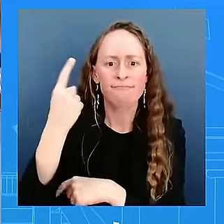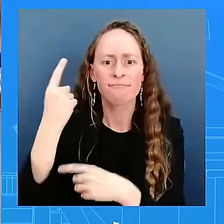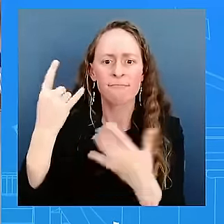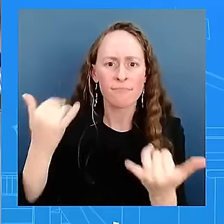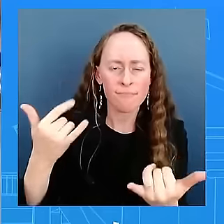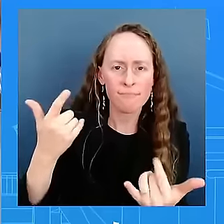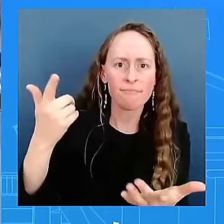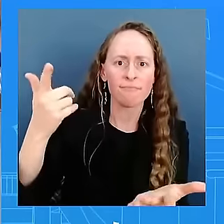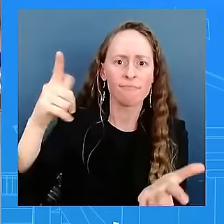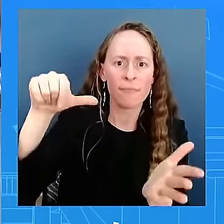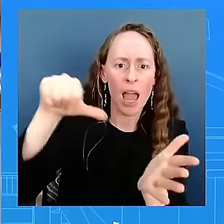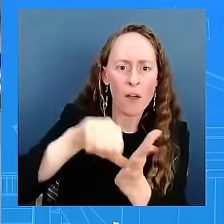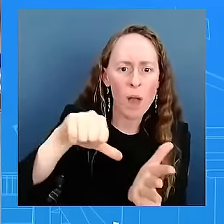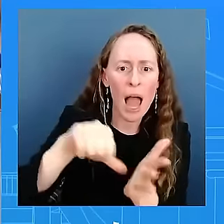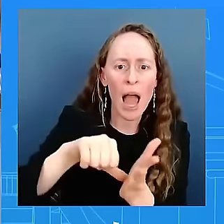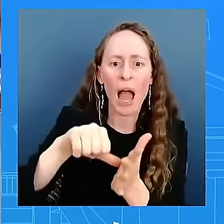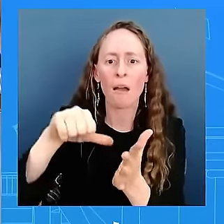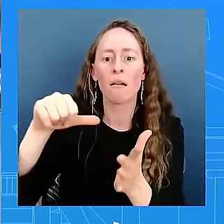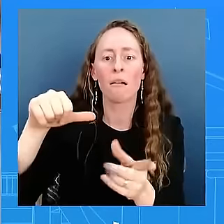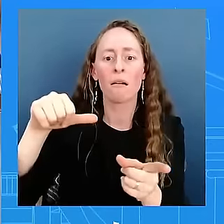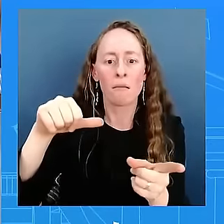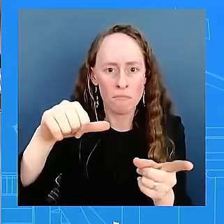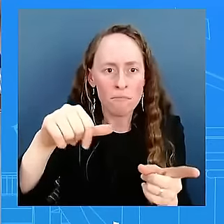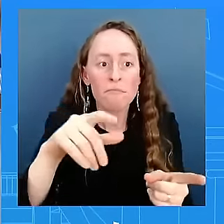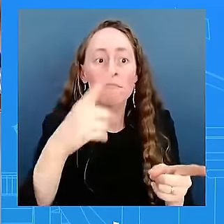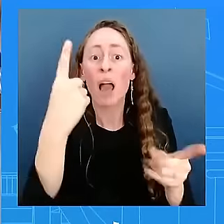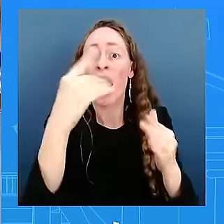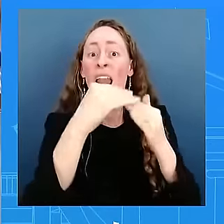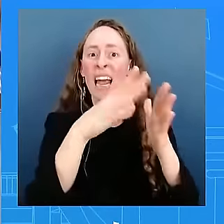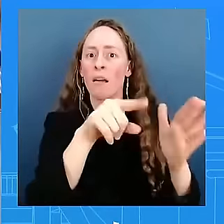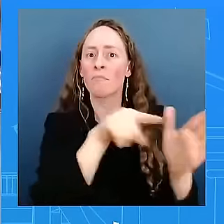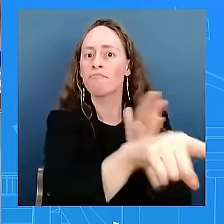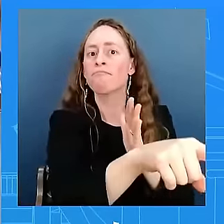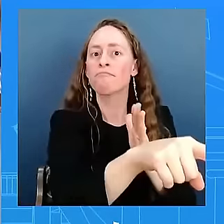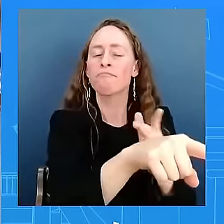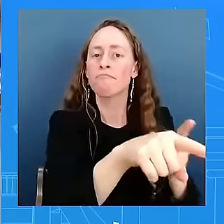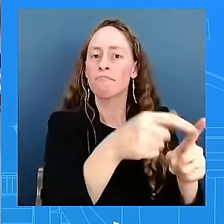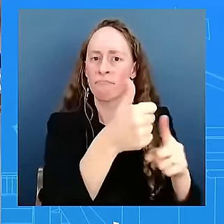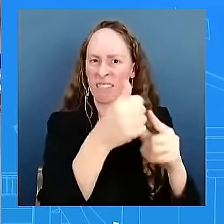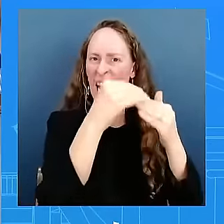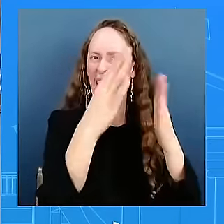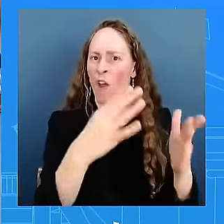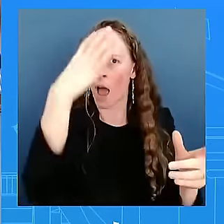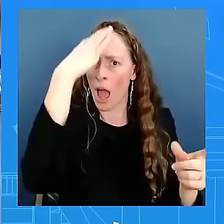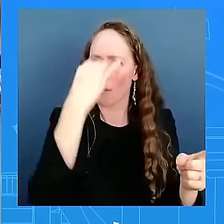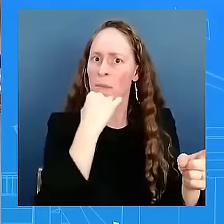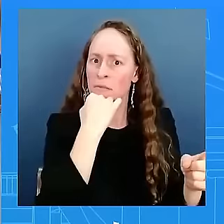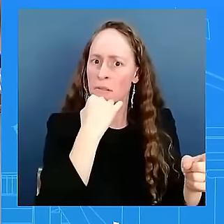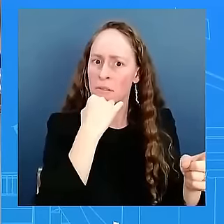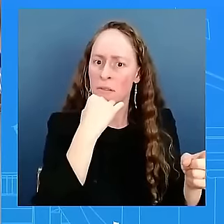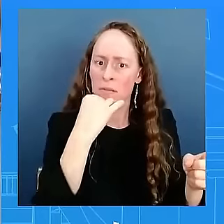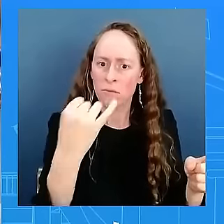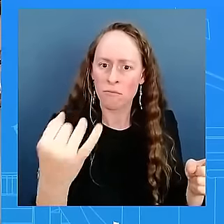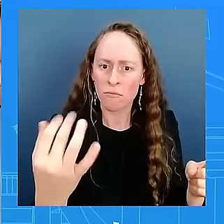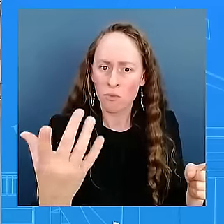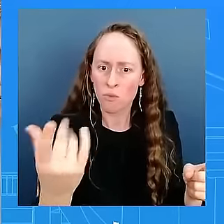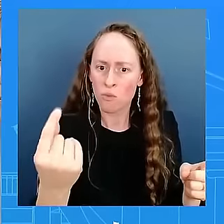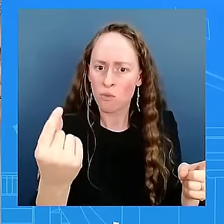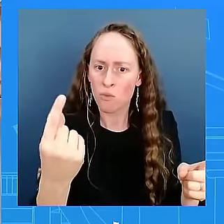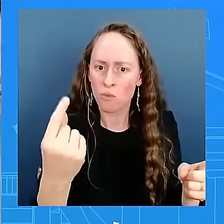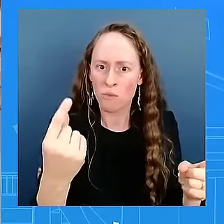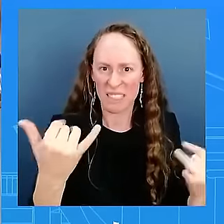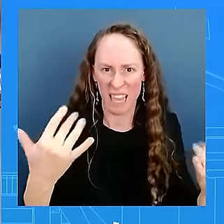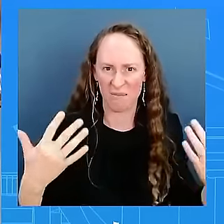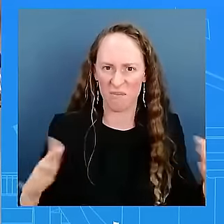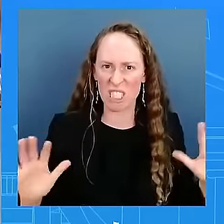please just give us your assessment of how high the temperature really is and how great the risks are now of an all-out